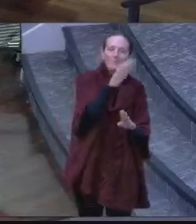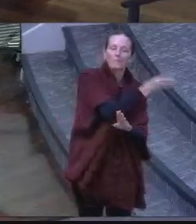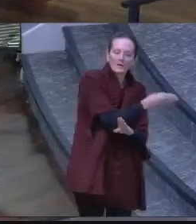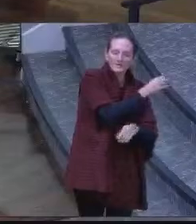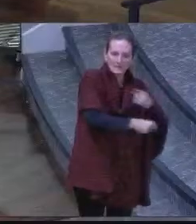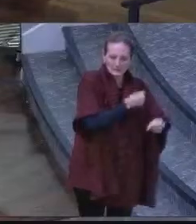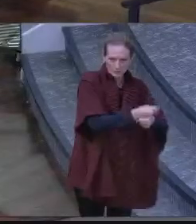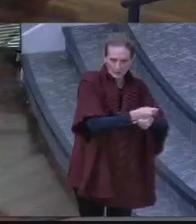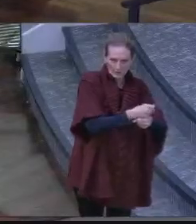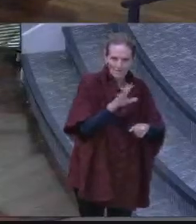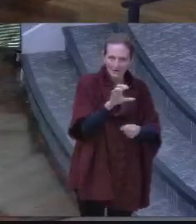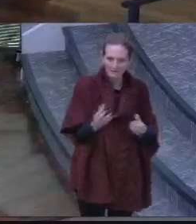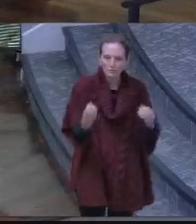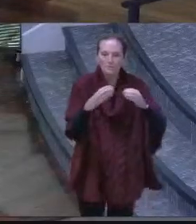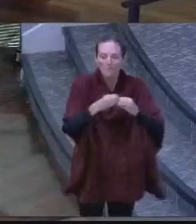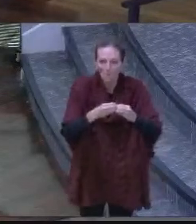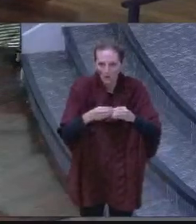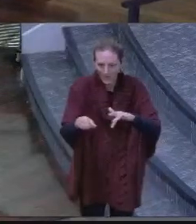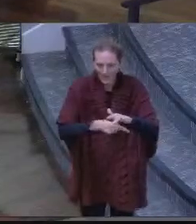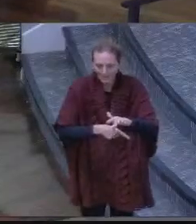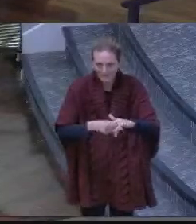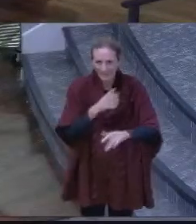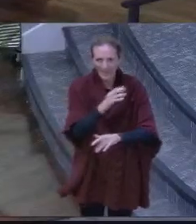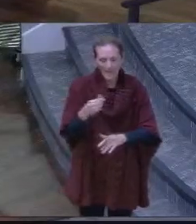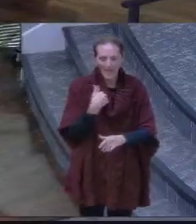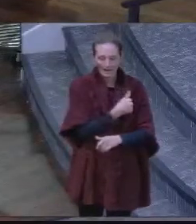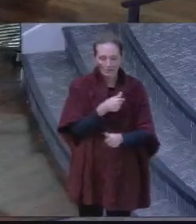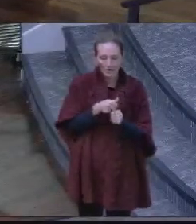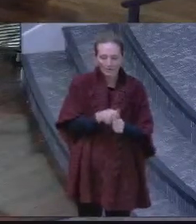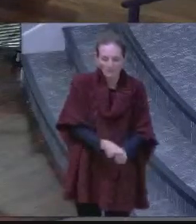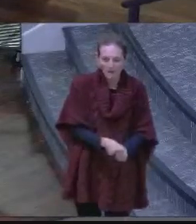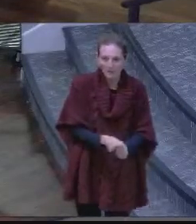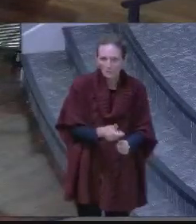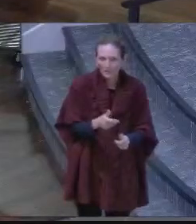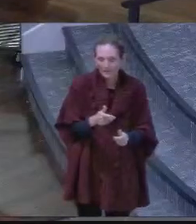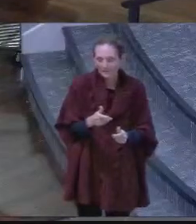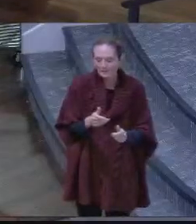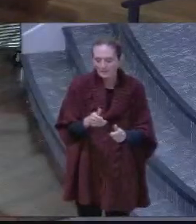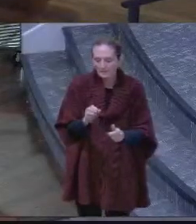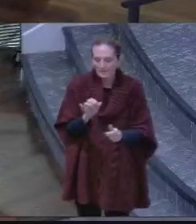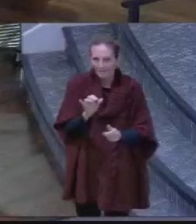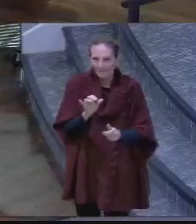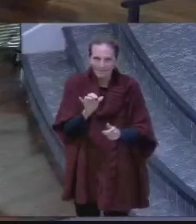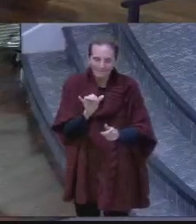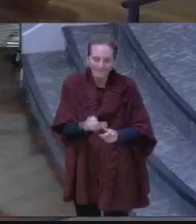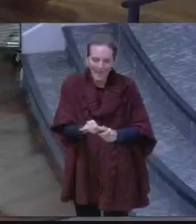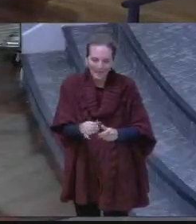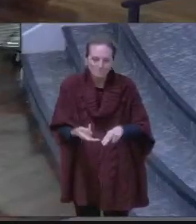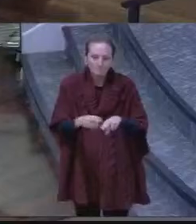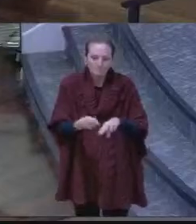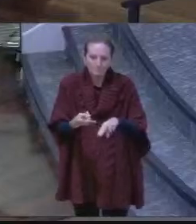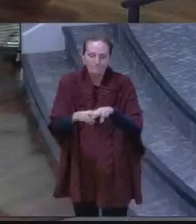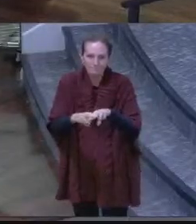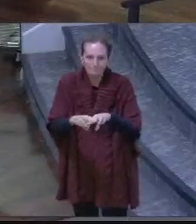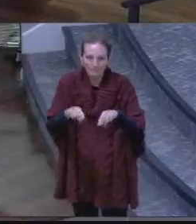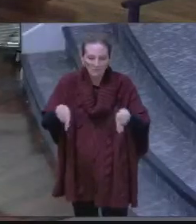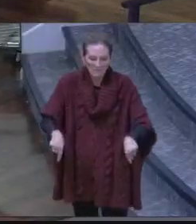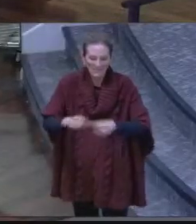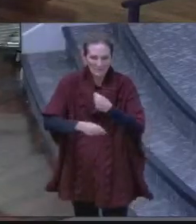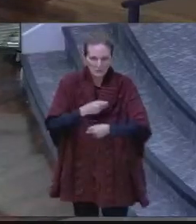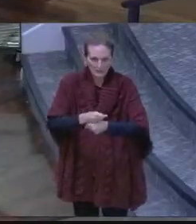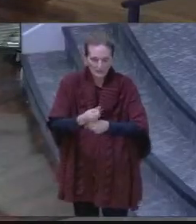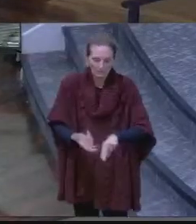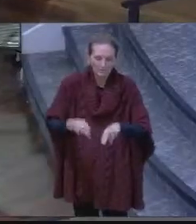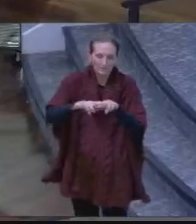year, and we are tracking on that same pace this year for the number of absences. Now, that includes